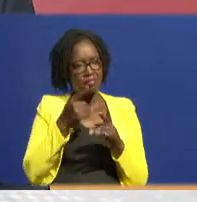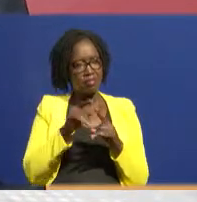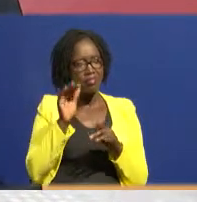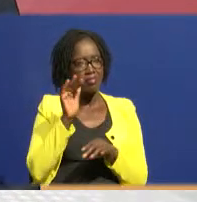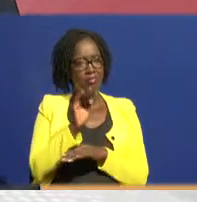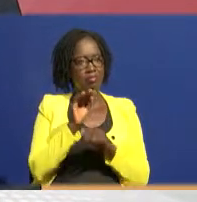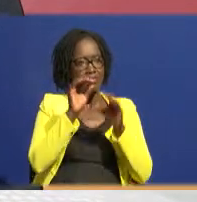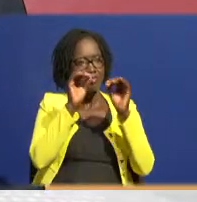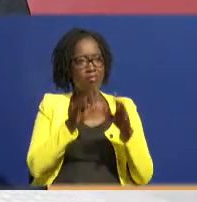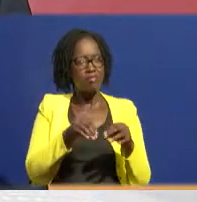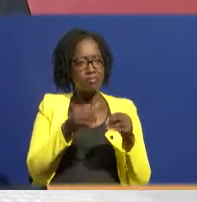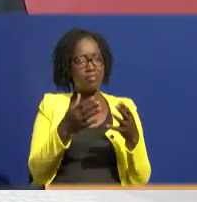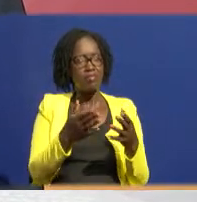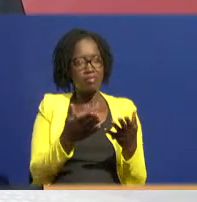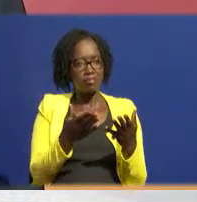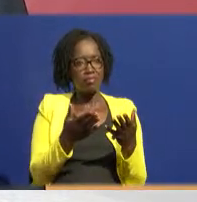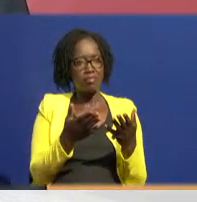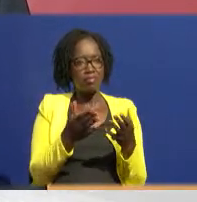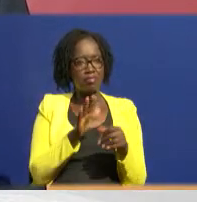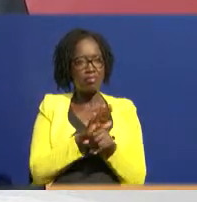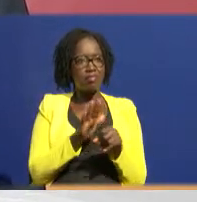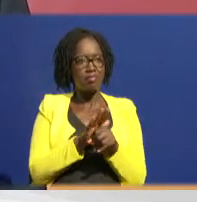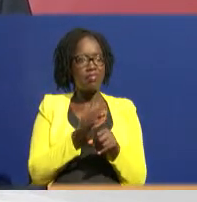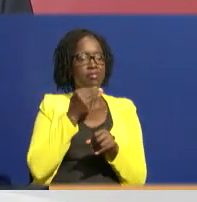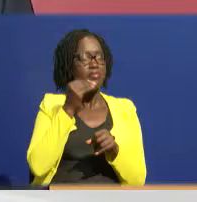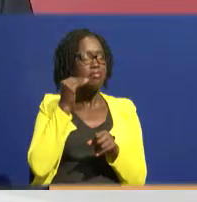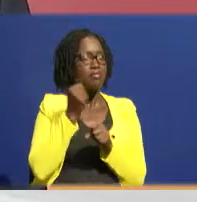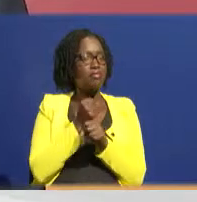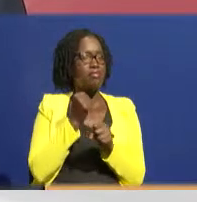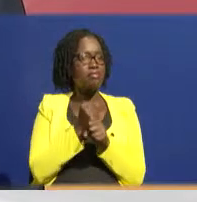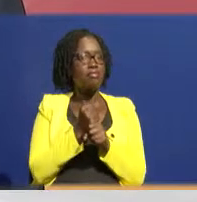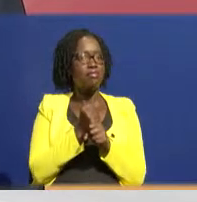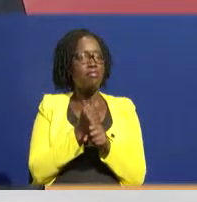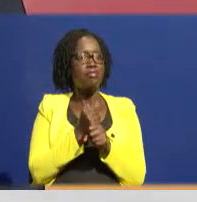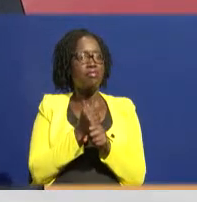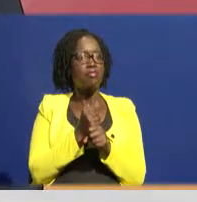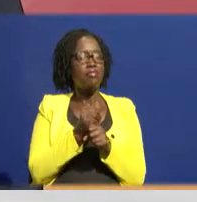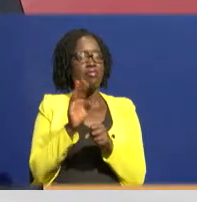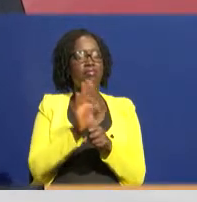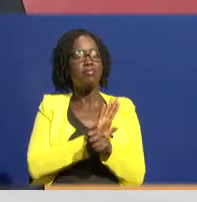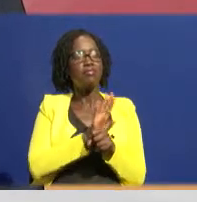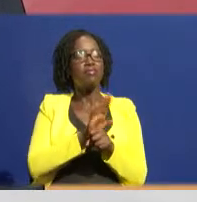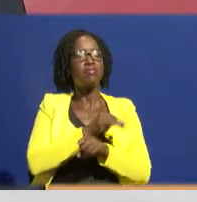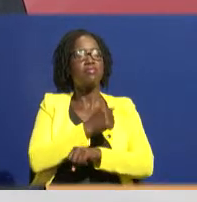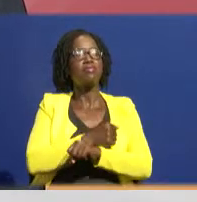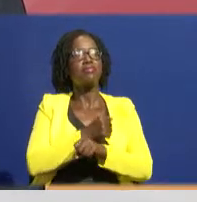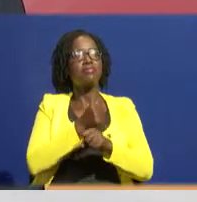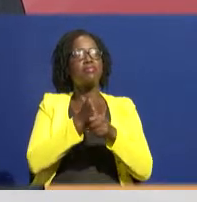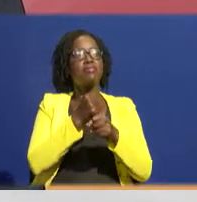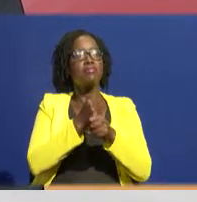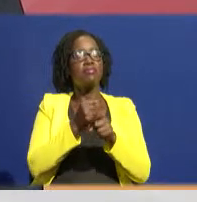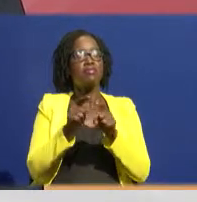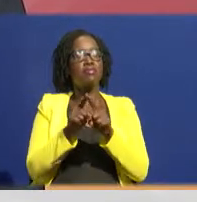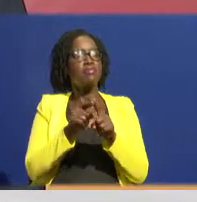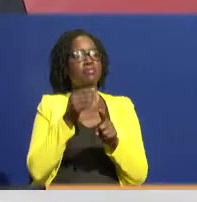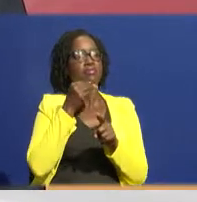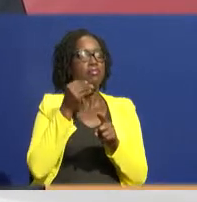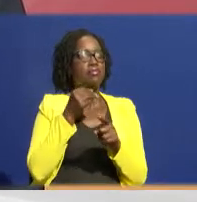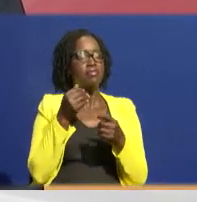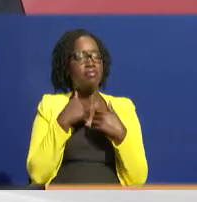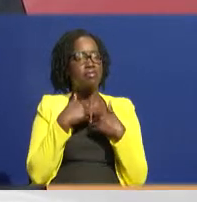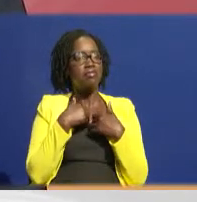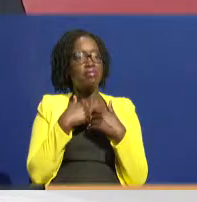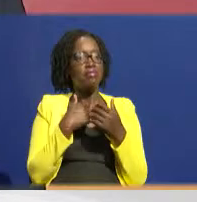the teachers to give our children a lot of homework so they get busy with school issues and then home issues, and